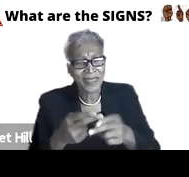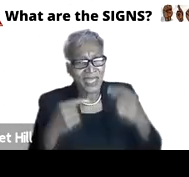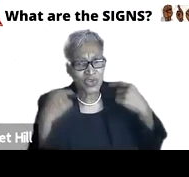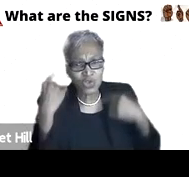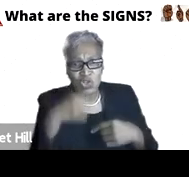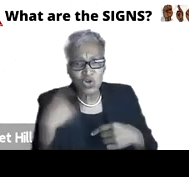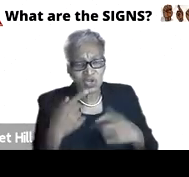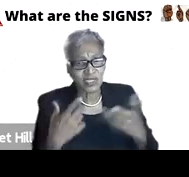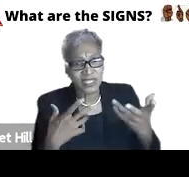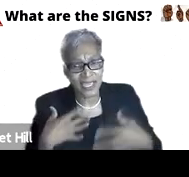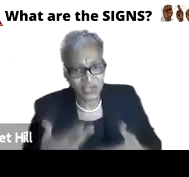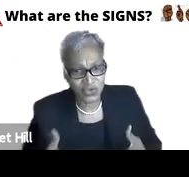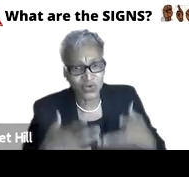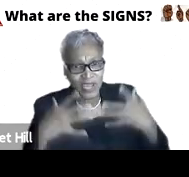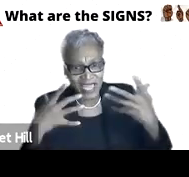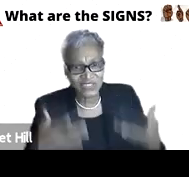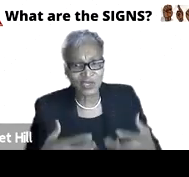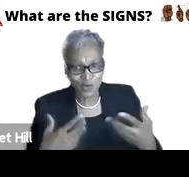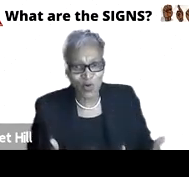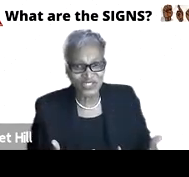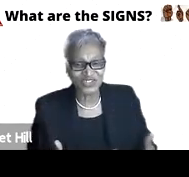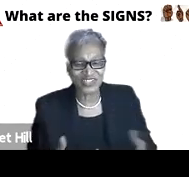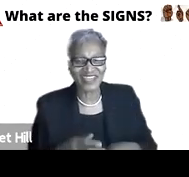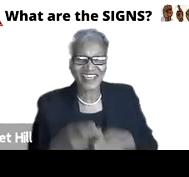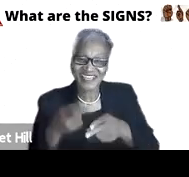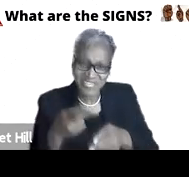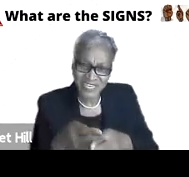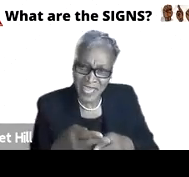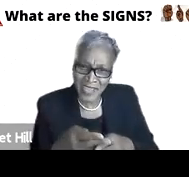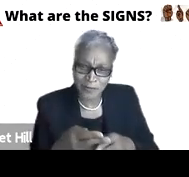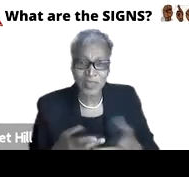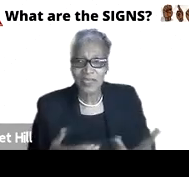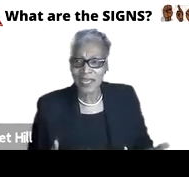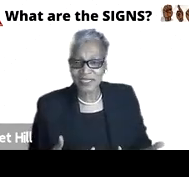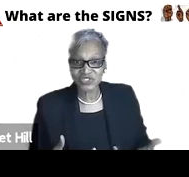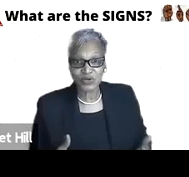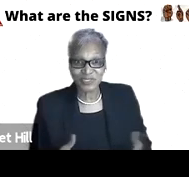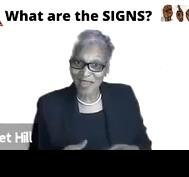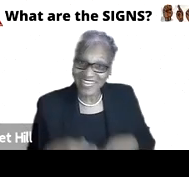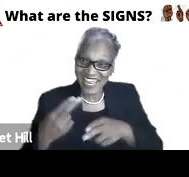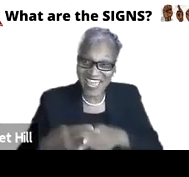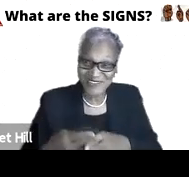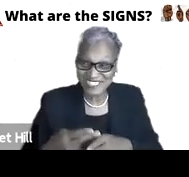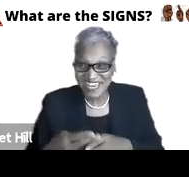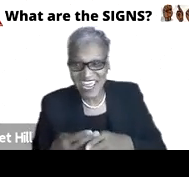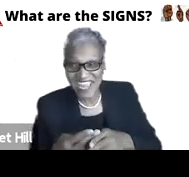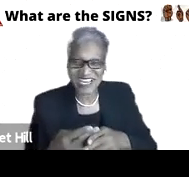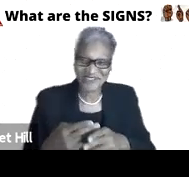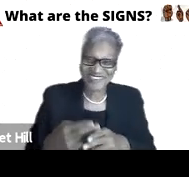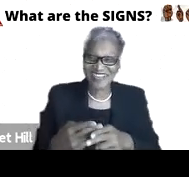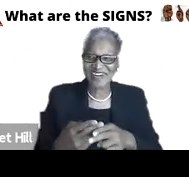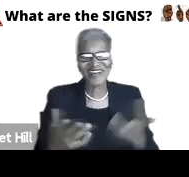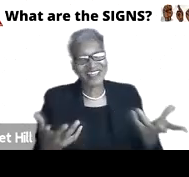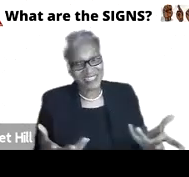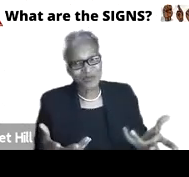name. And you look like you're asking a question. Say, name. Not necessarily smiling. Hey, what's your